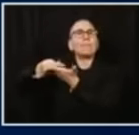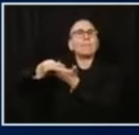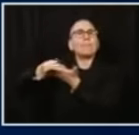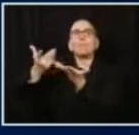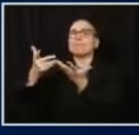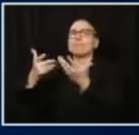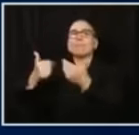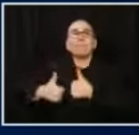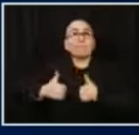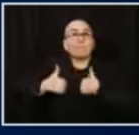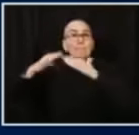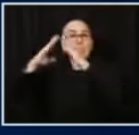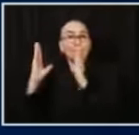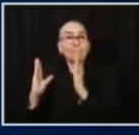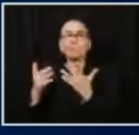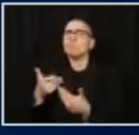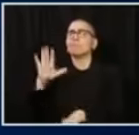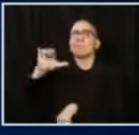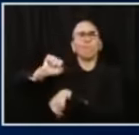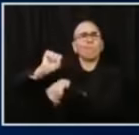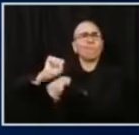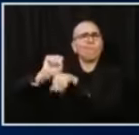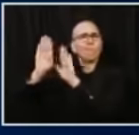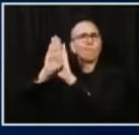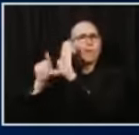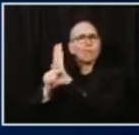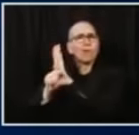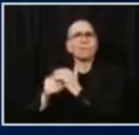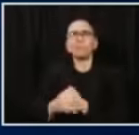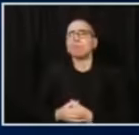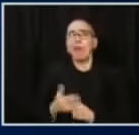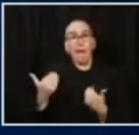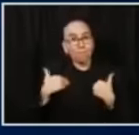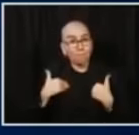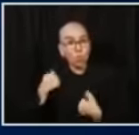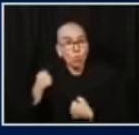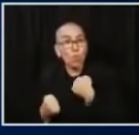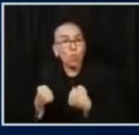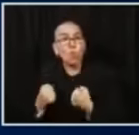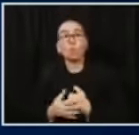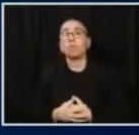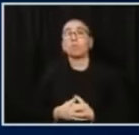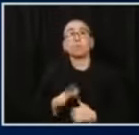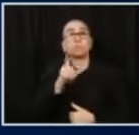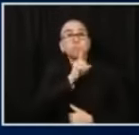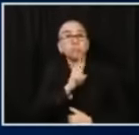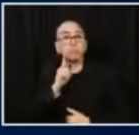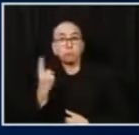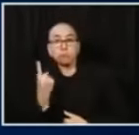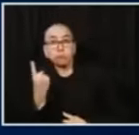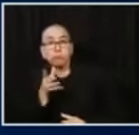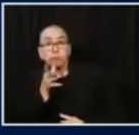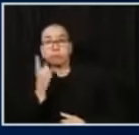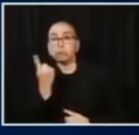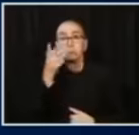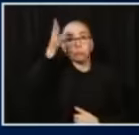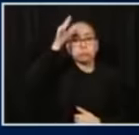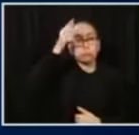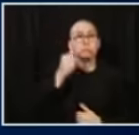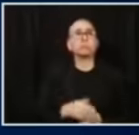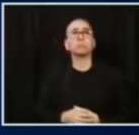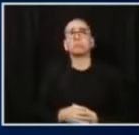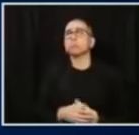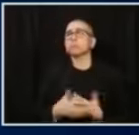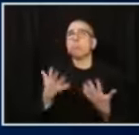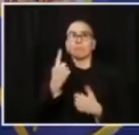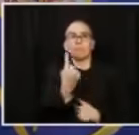access to a vehicle, single-parent households, minority status. All those things are brought together in this social